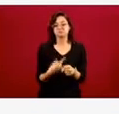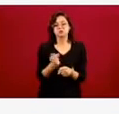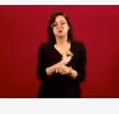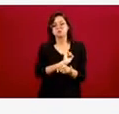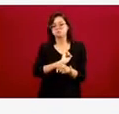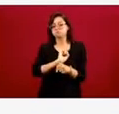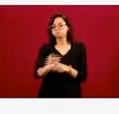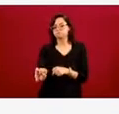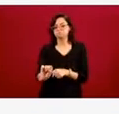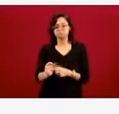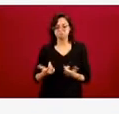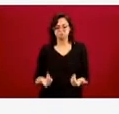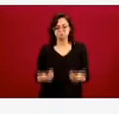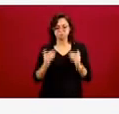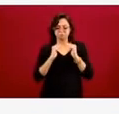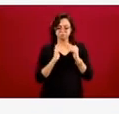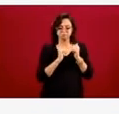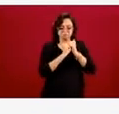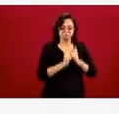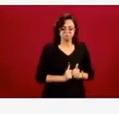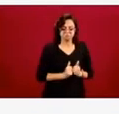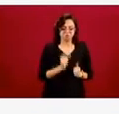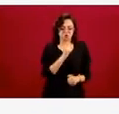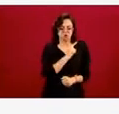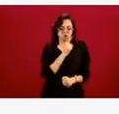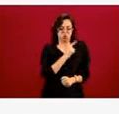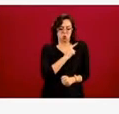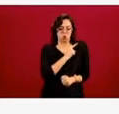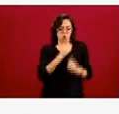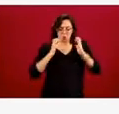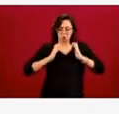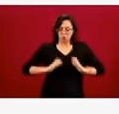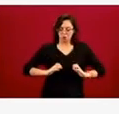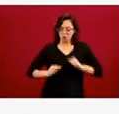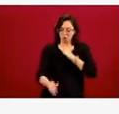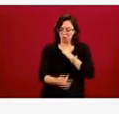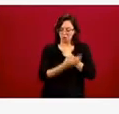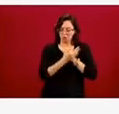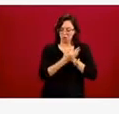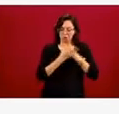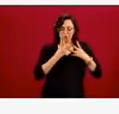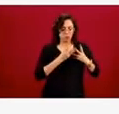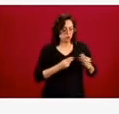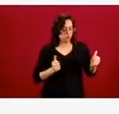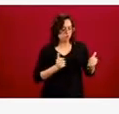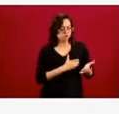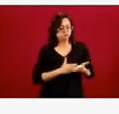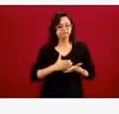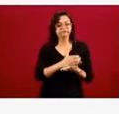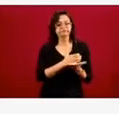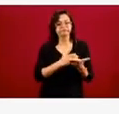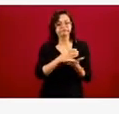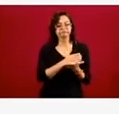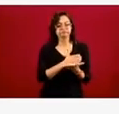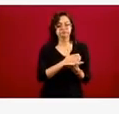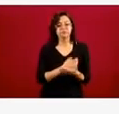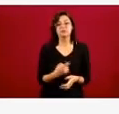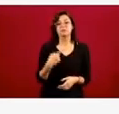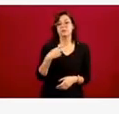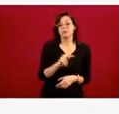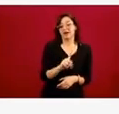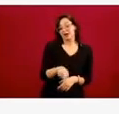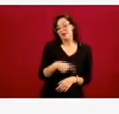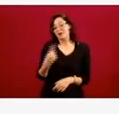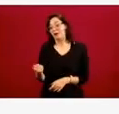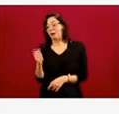are actually outpatients because they present mild symptoms and they go through a natural process of recovery without having